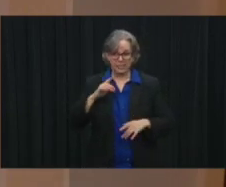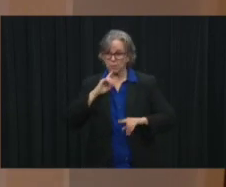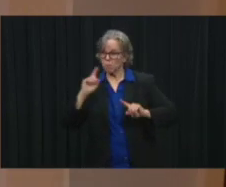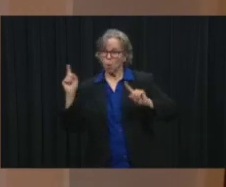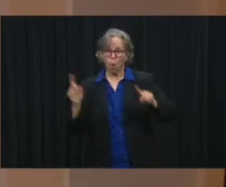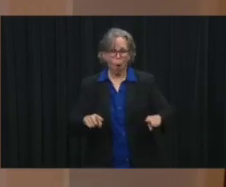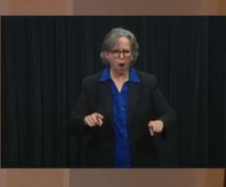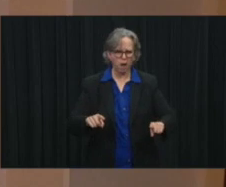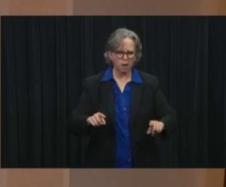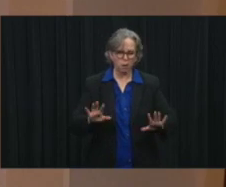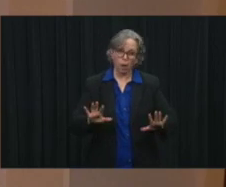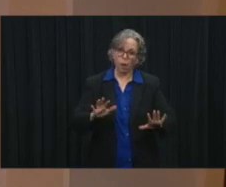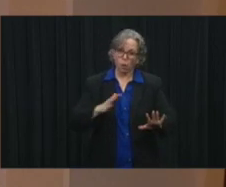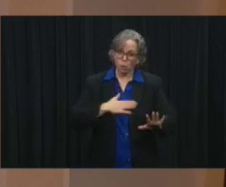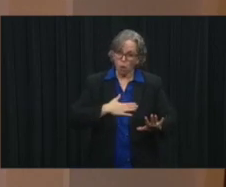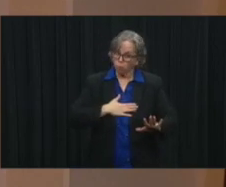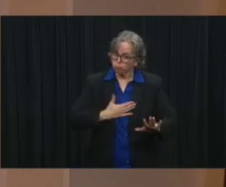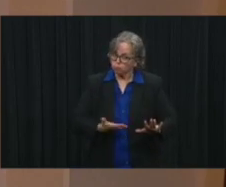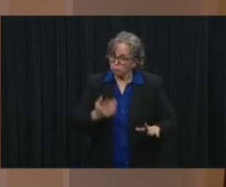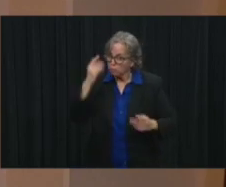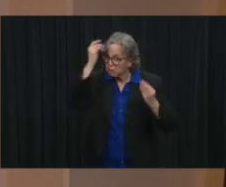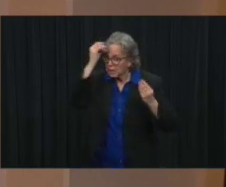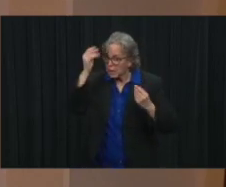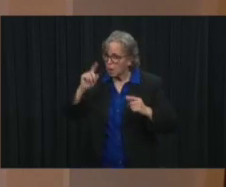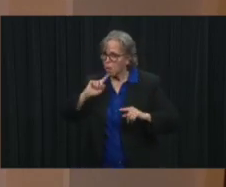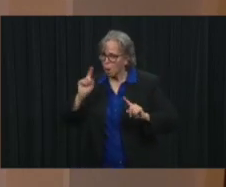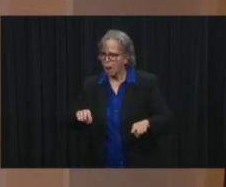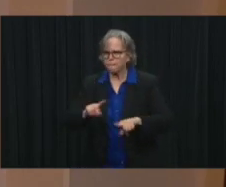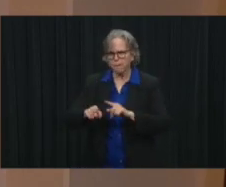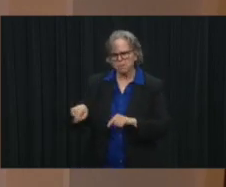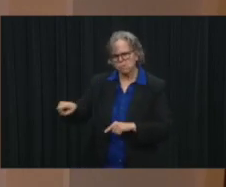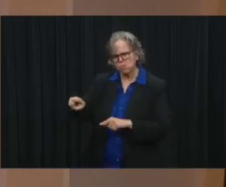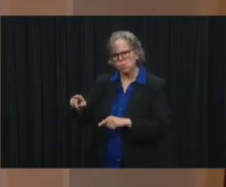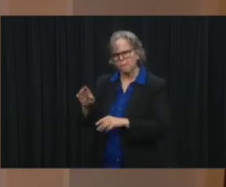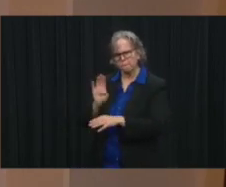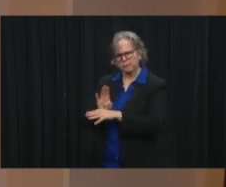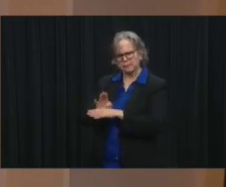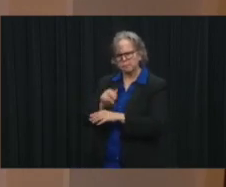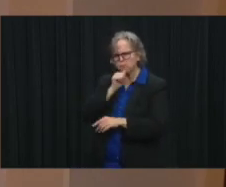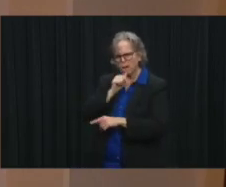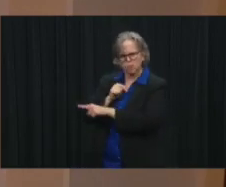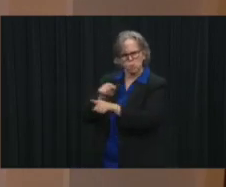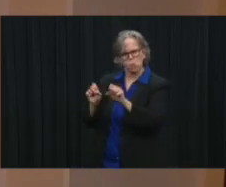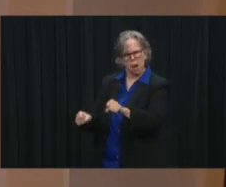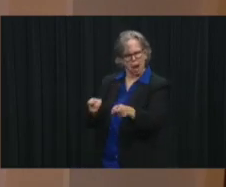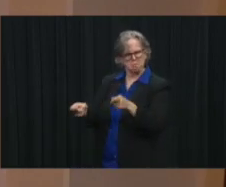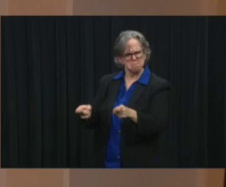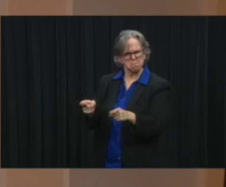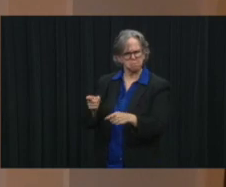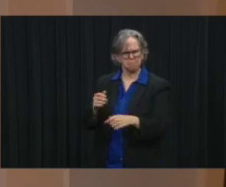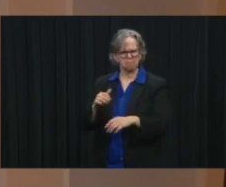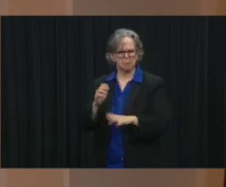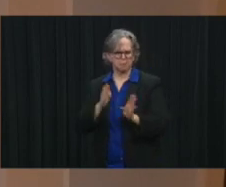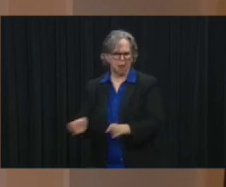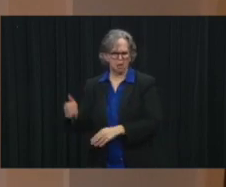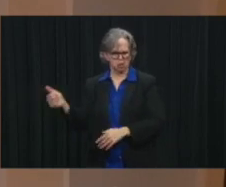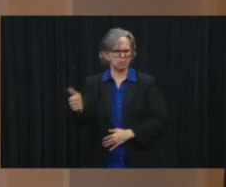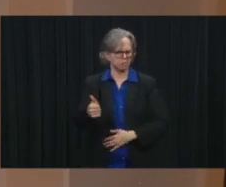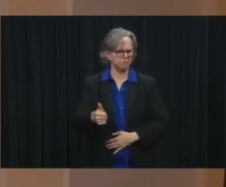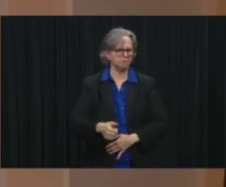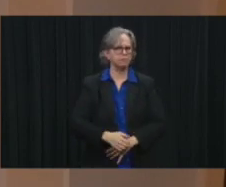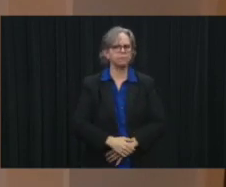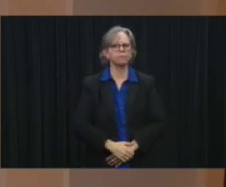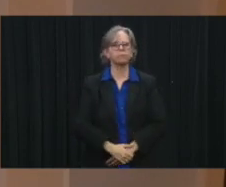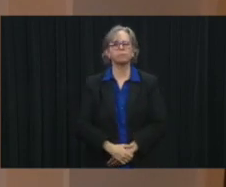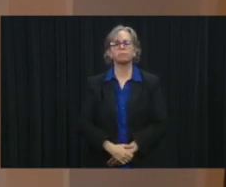to consider. All of us will be better if we come out of this collaboratively. I also want